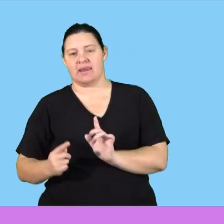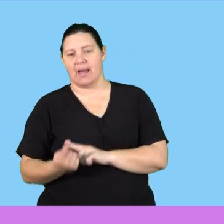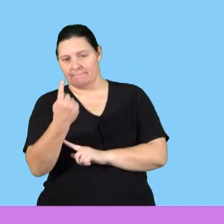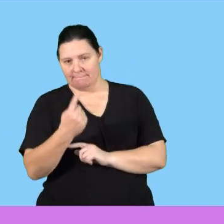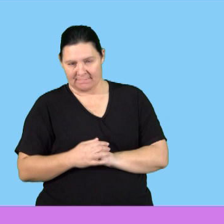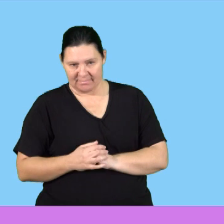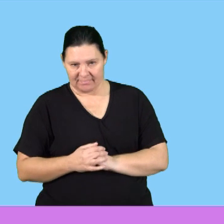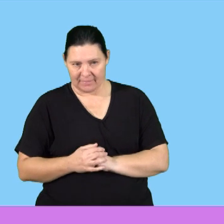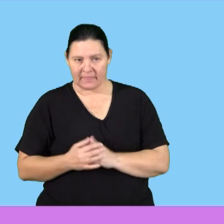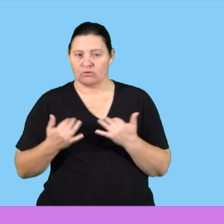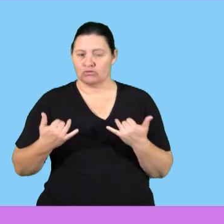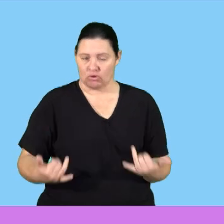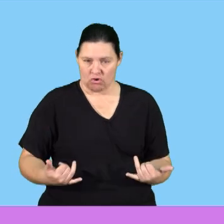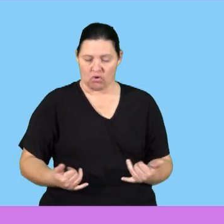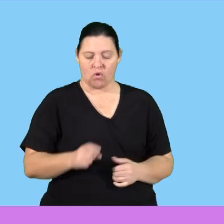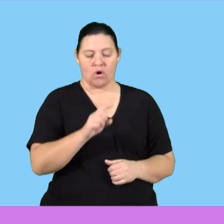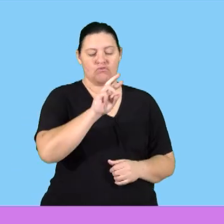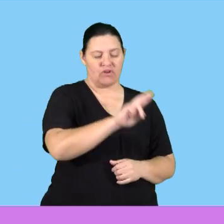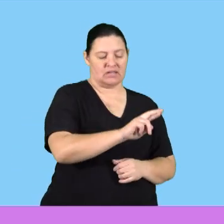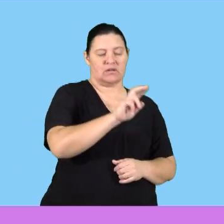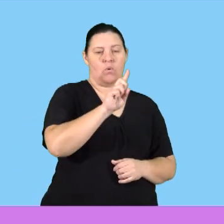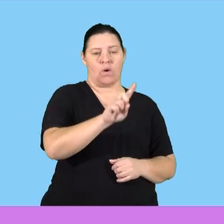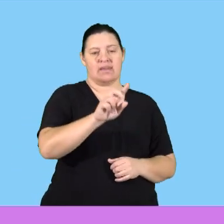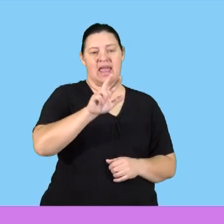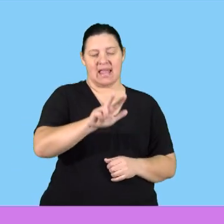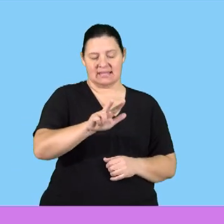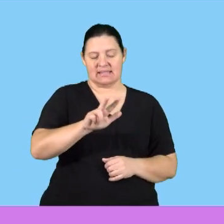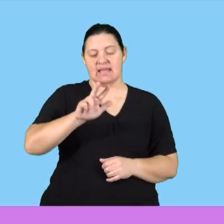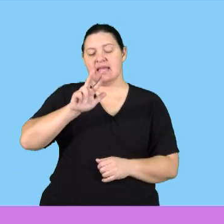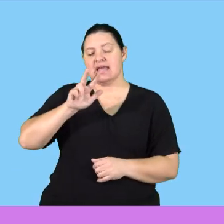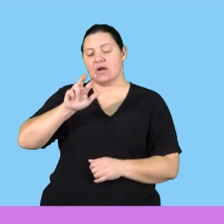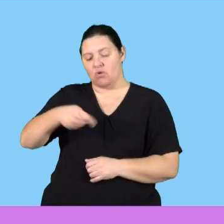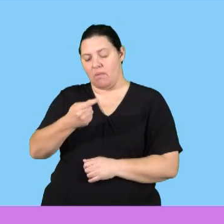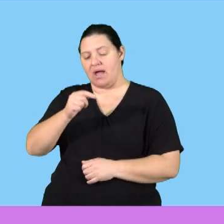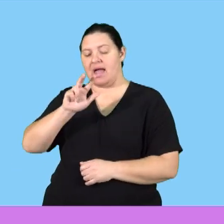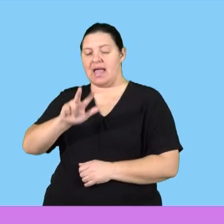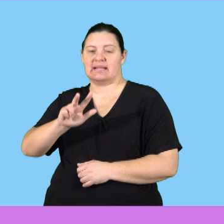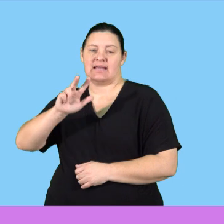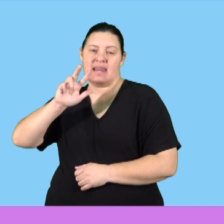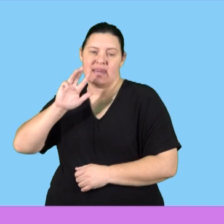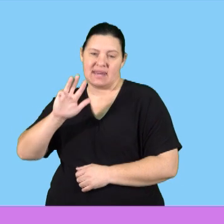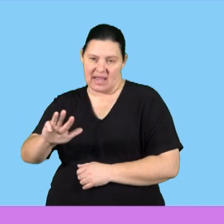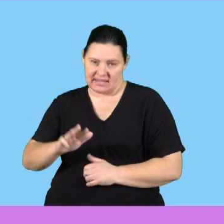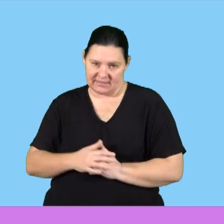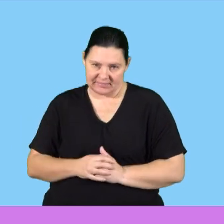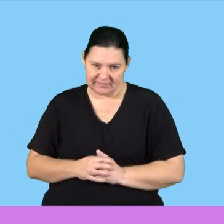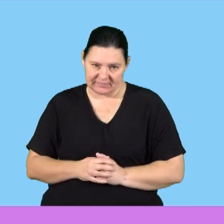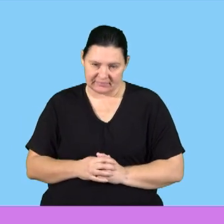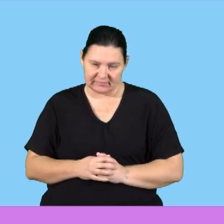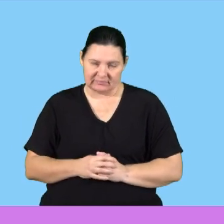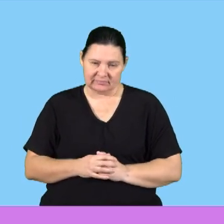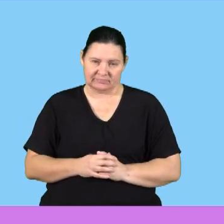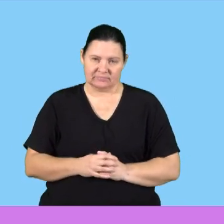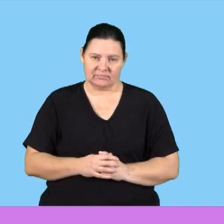be adjusted upwards, and it will become a 9. So now our final answer will then